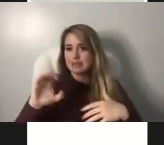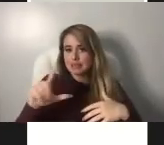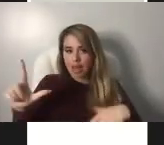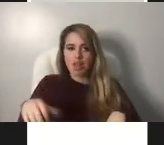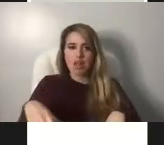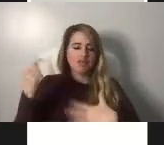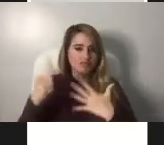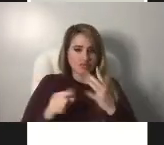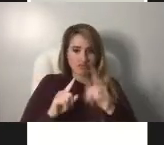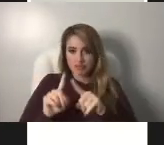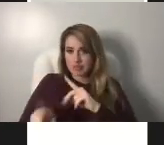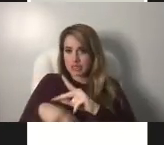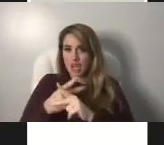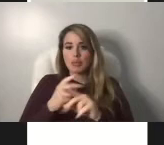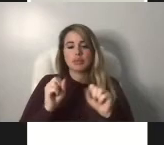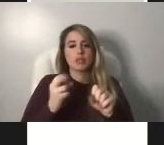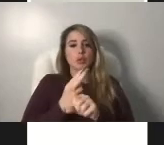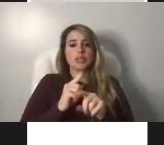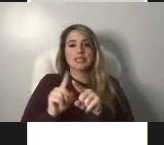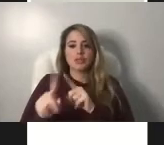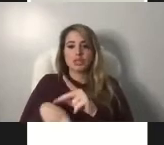confusing titles and different ways of harvesting these